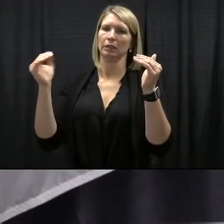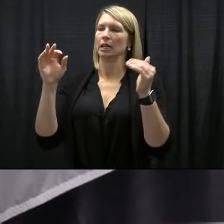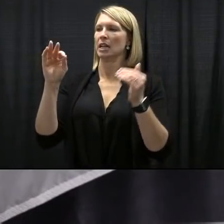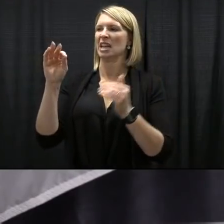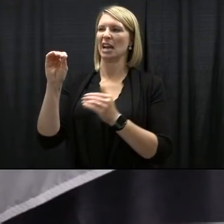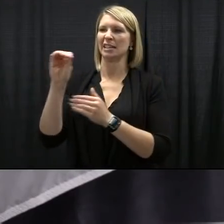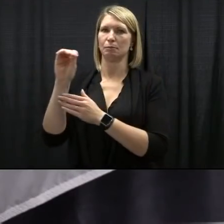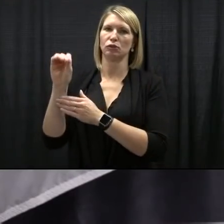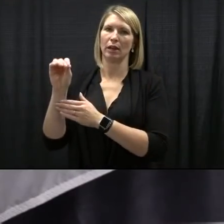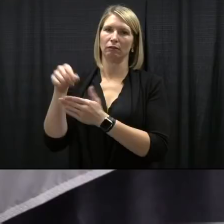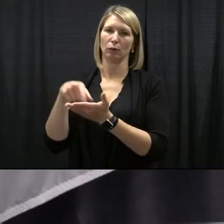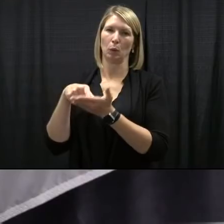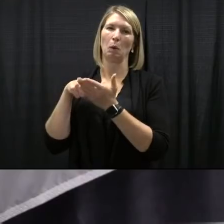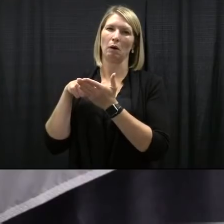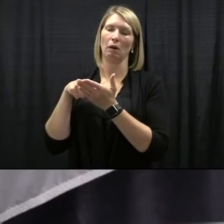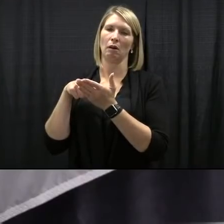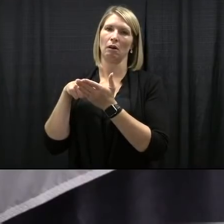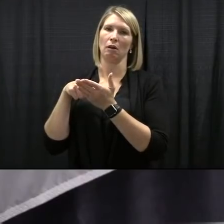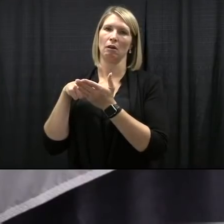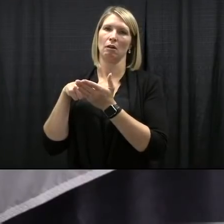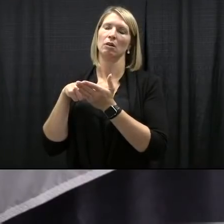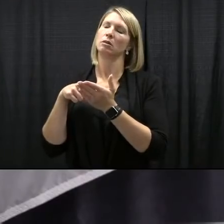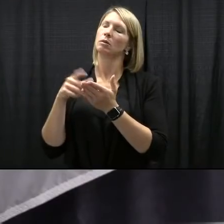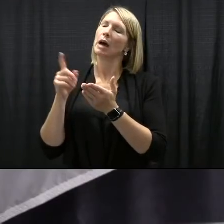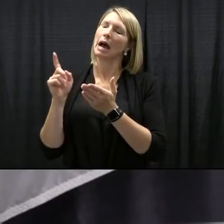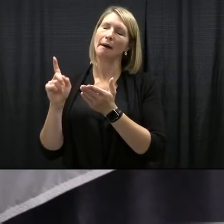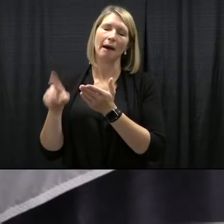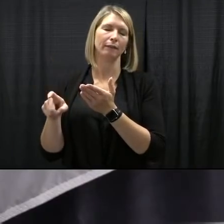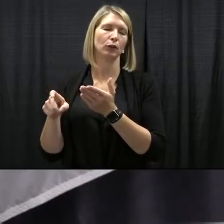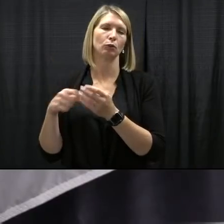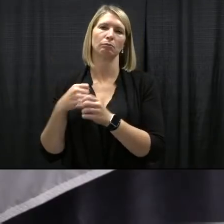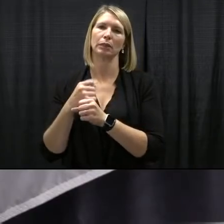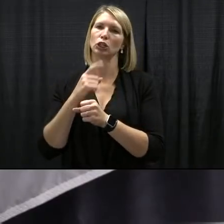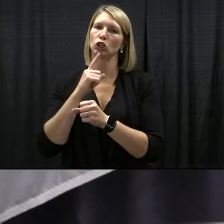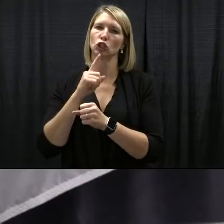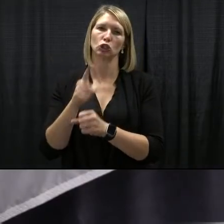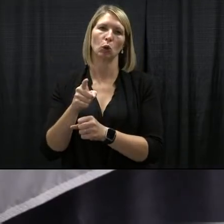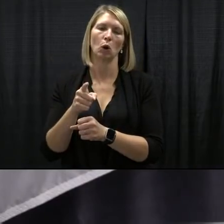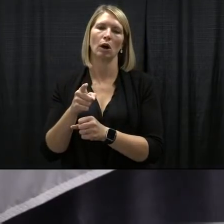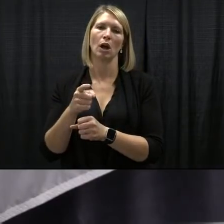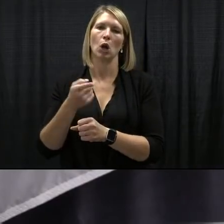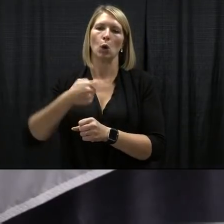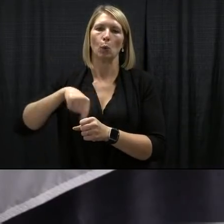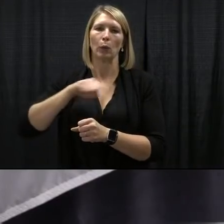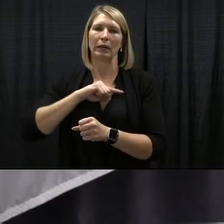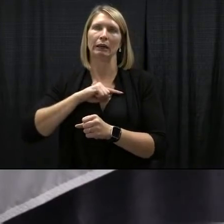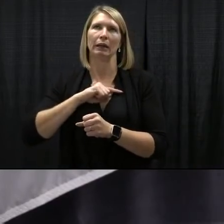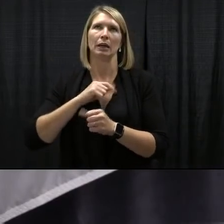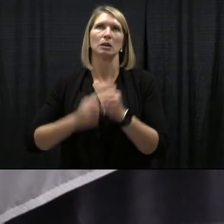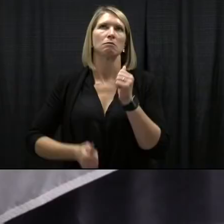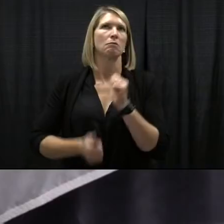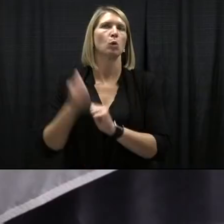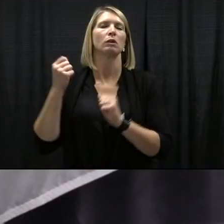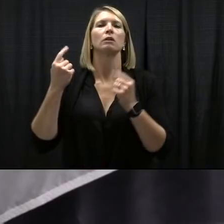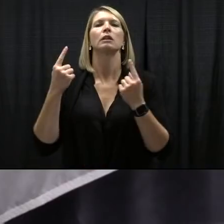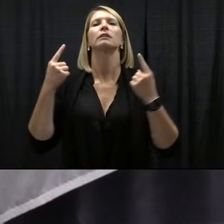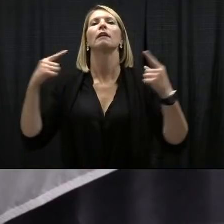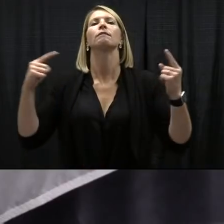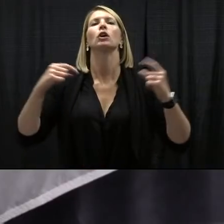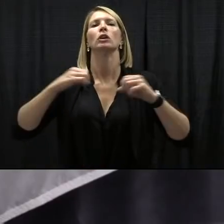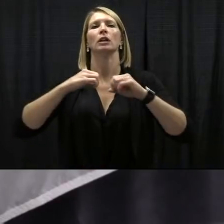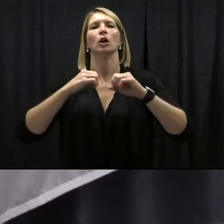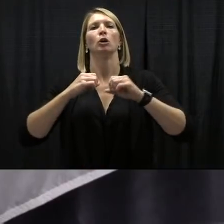and diminishing returns. So we need to make sure that we're using every tool that we have available to us to achieve the highest vaccination rates